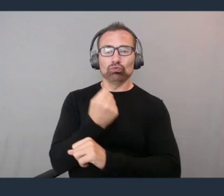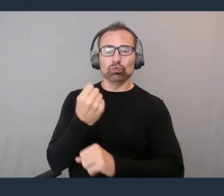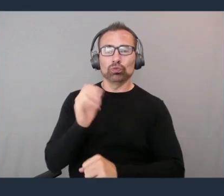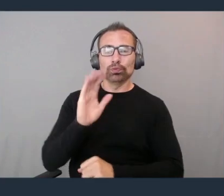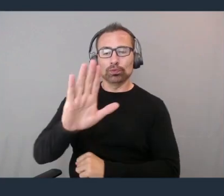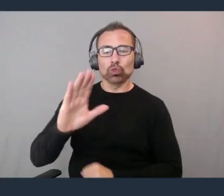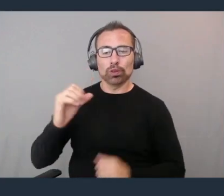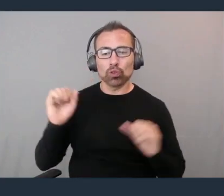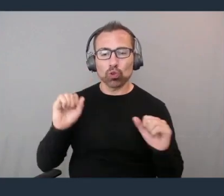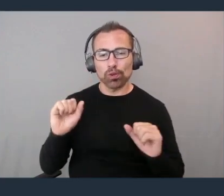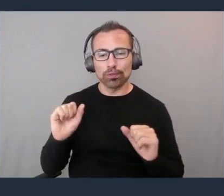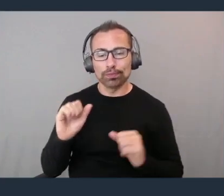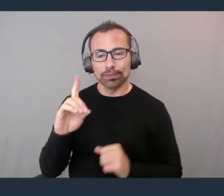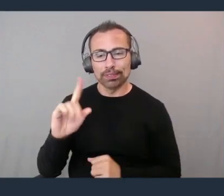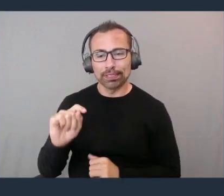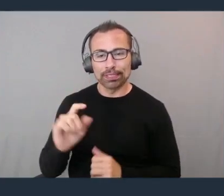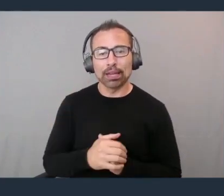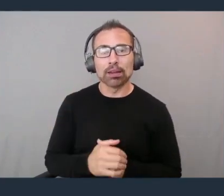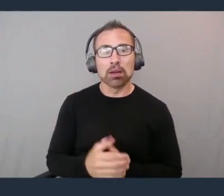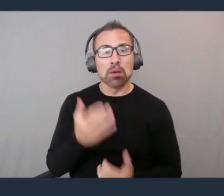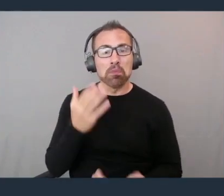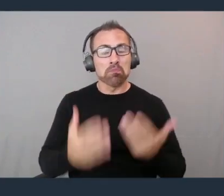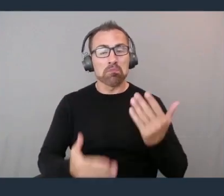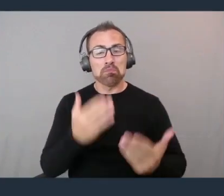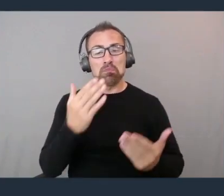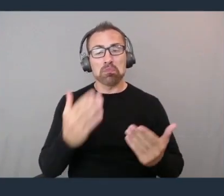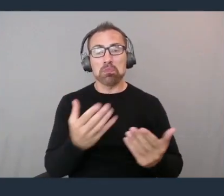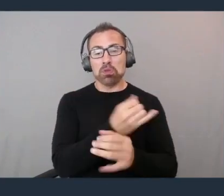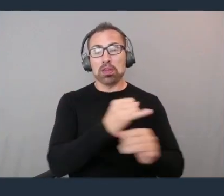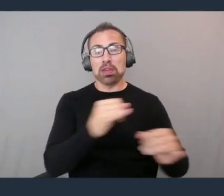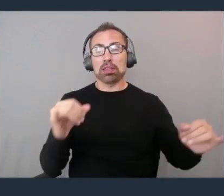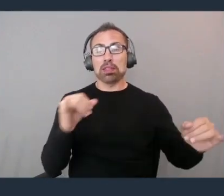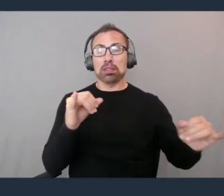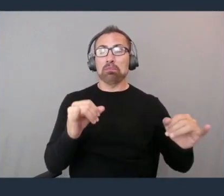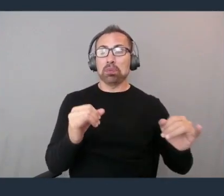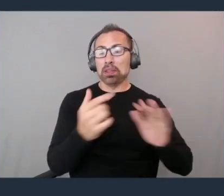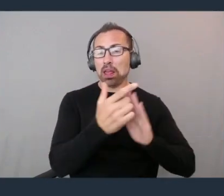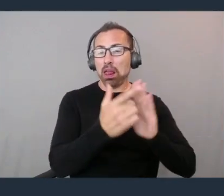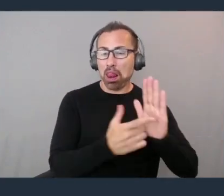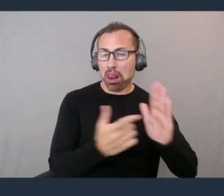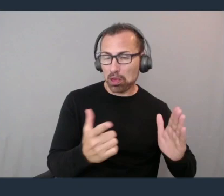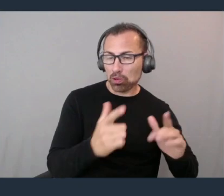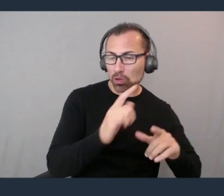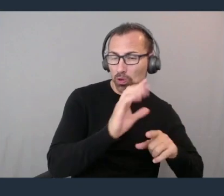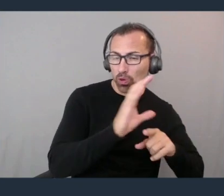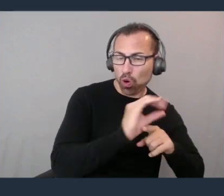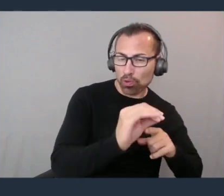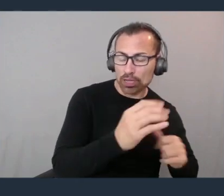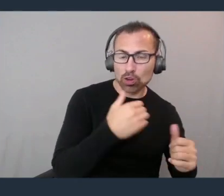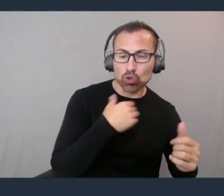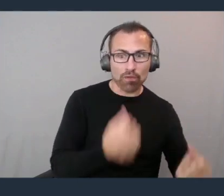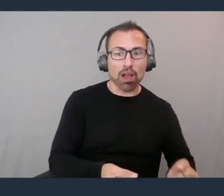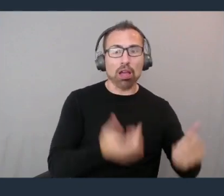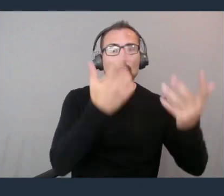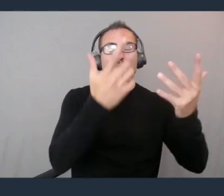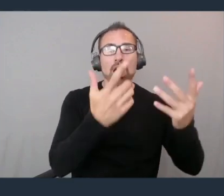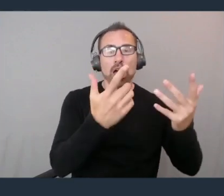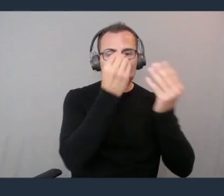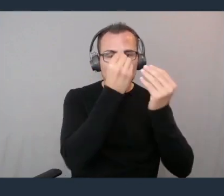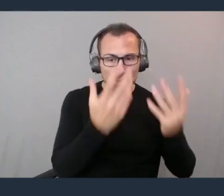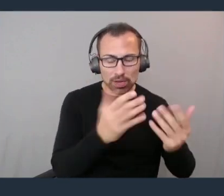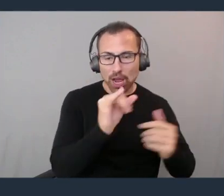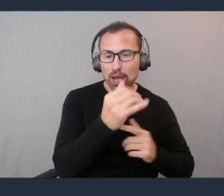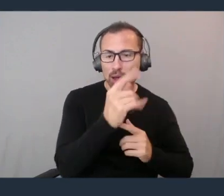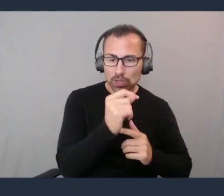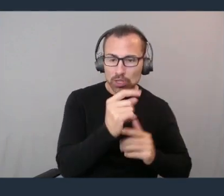say you are an autonomous vehicle corporation archiving millions of vehicle objects related to vehicle sensor data. You